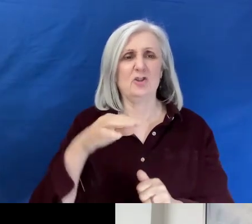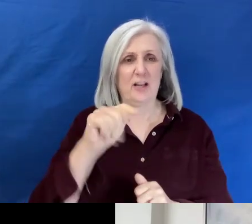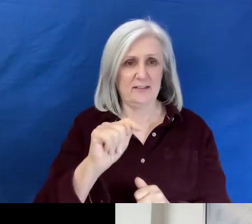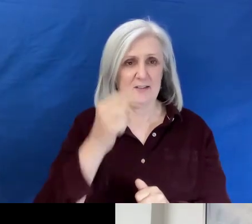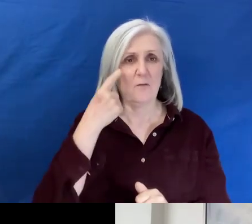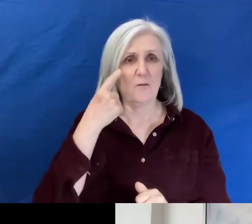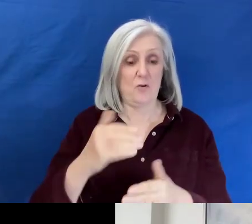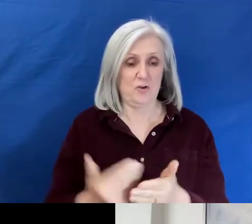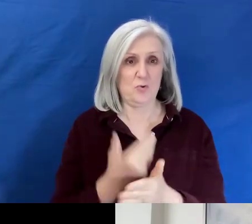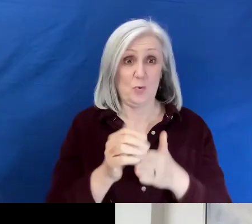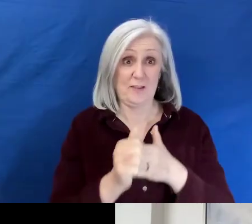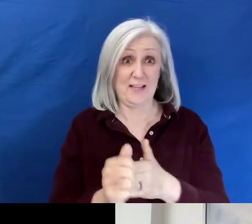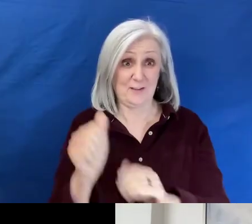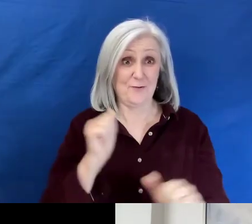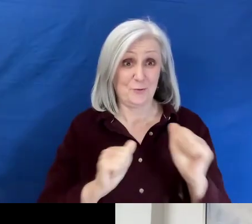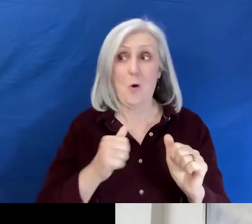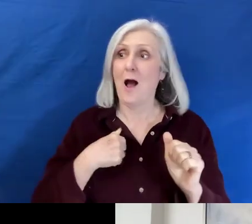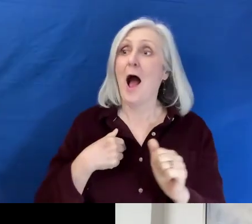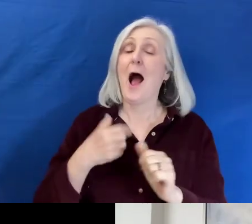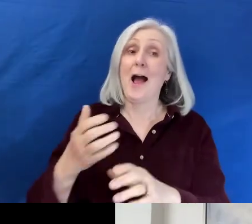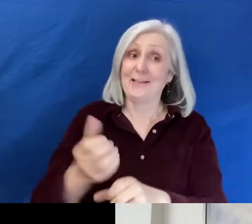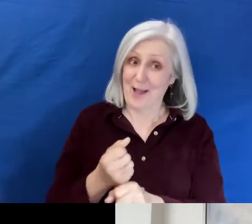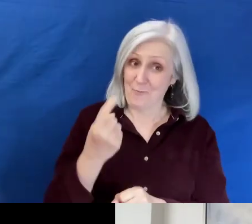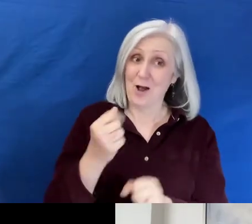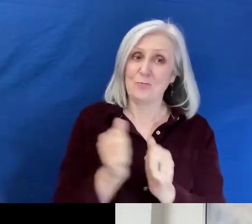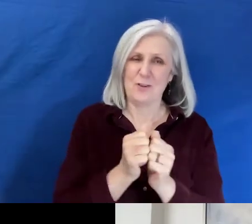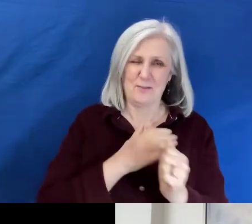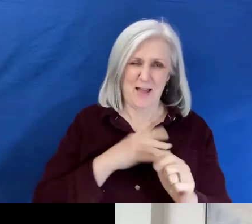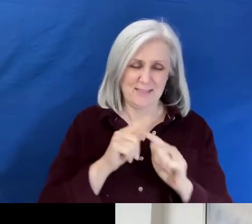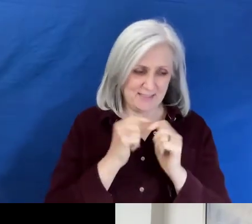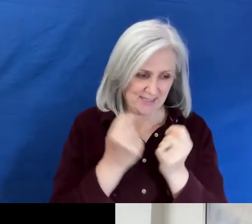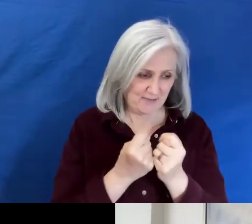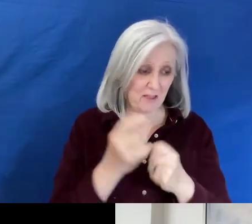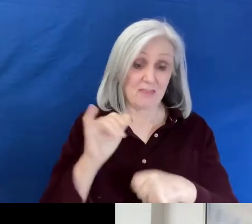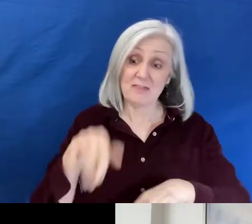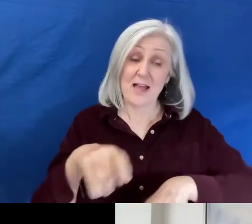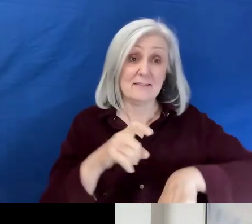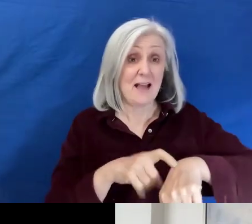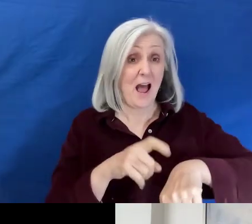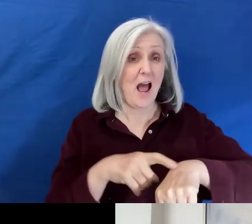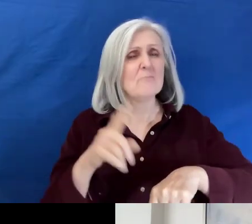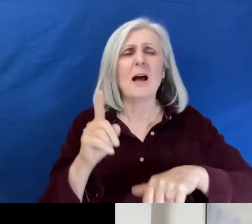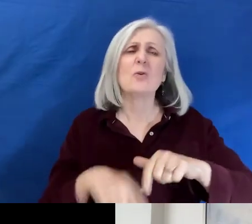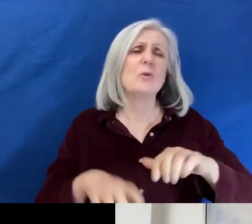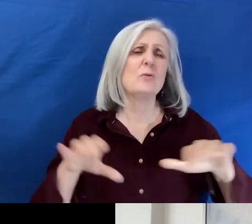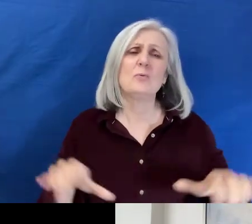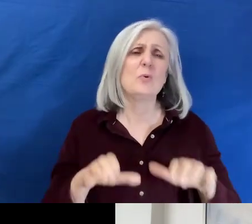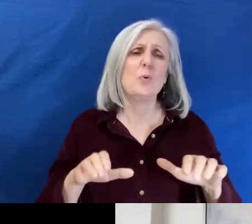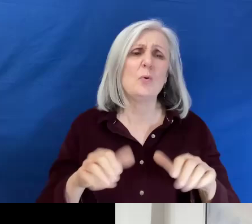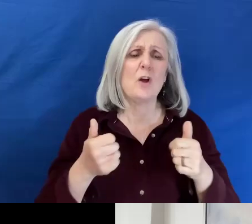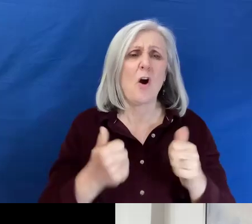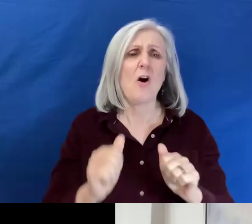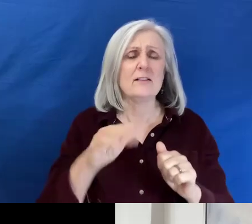And I got an audition with my team. And at the time, I wasn't able to do the audition because I was